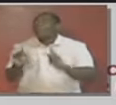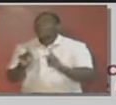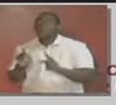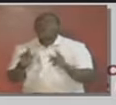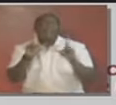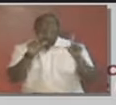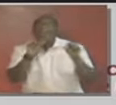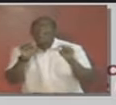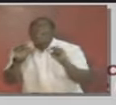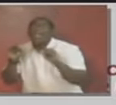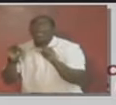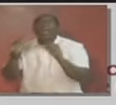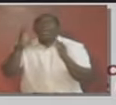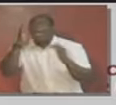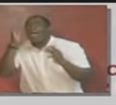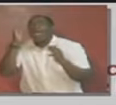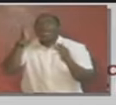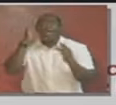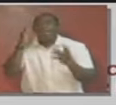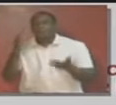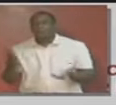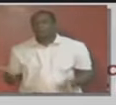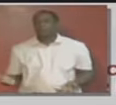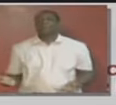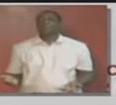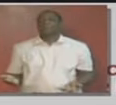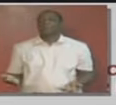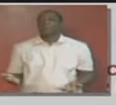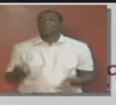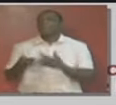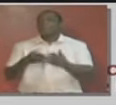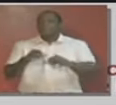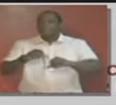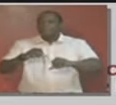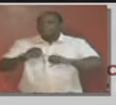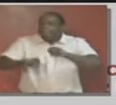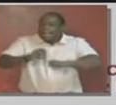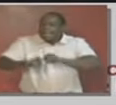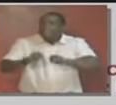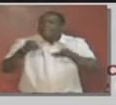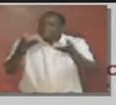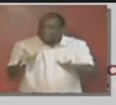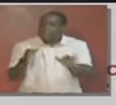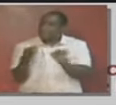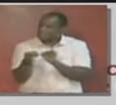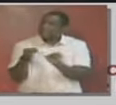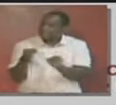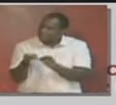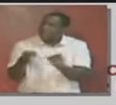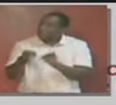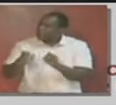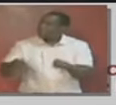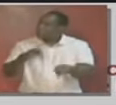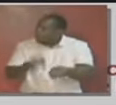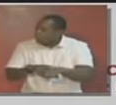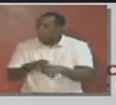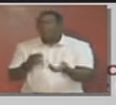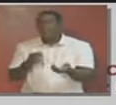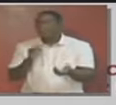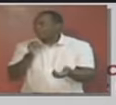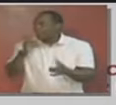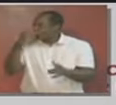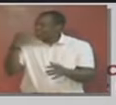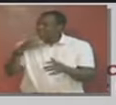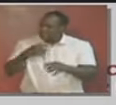died, even after the science has explained that this isn't something that was increased. So we do want to encourage individuals